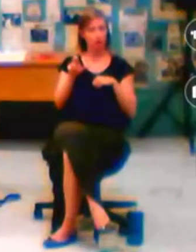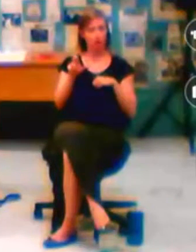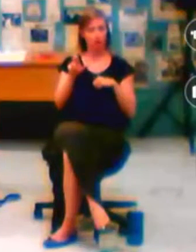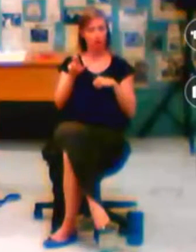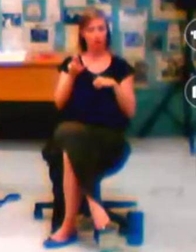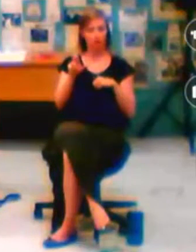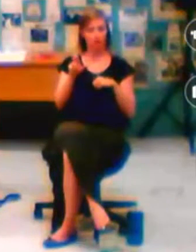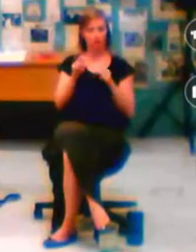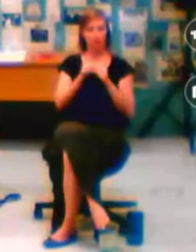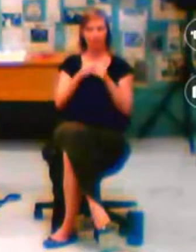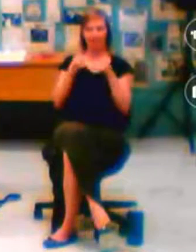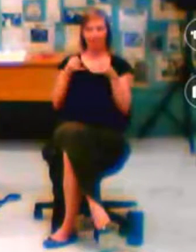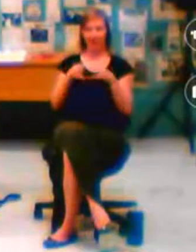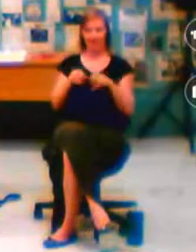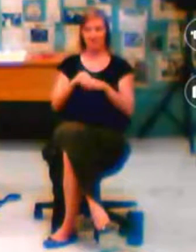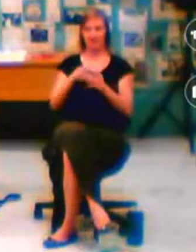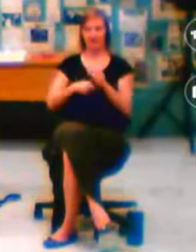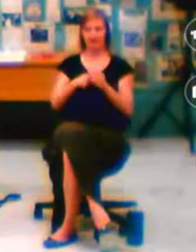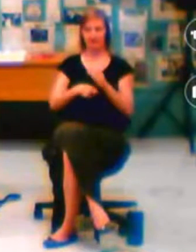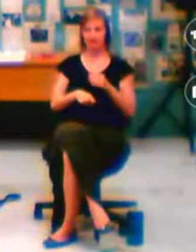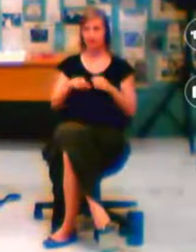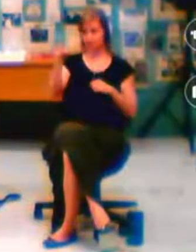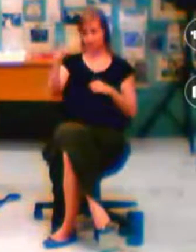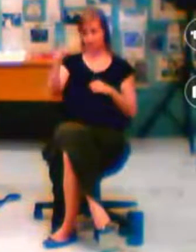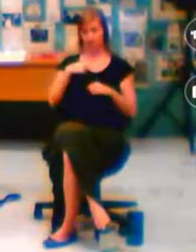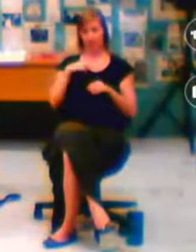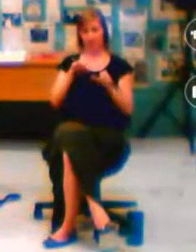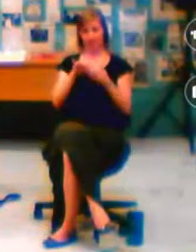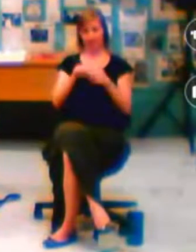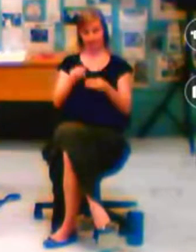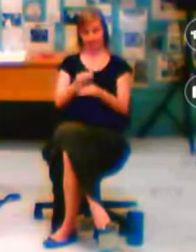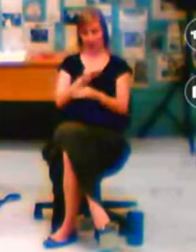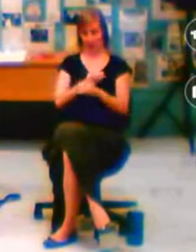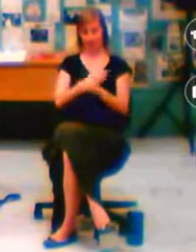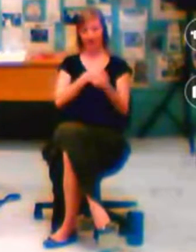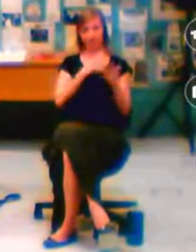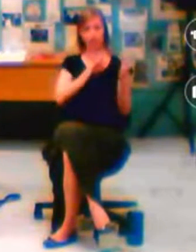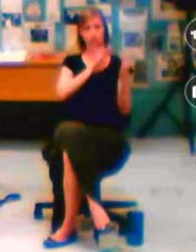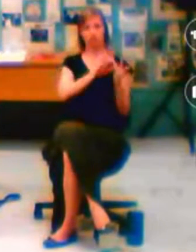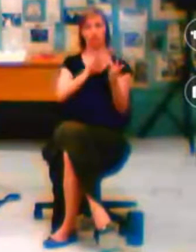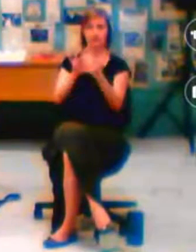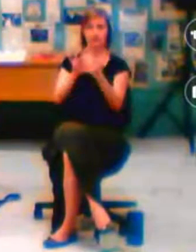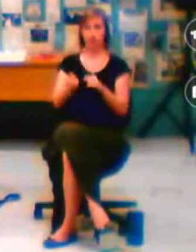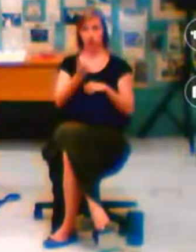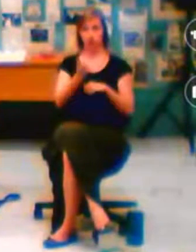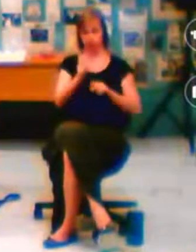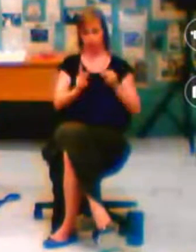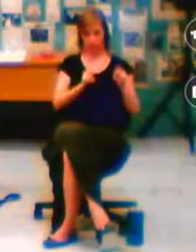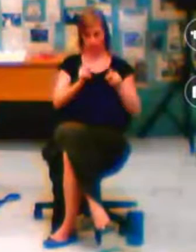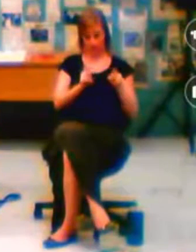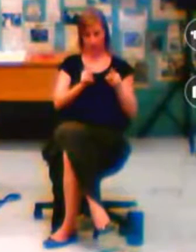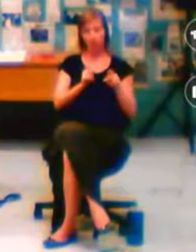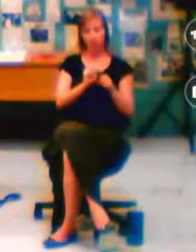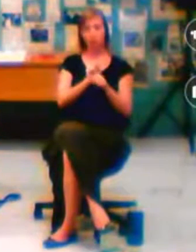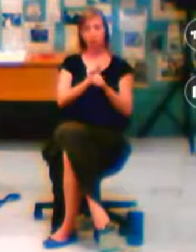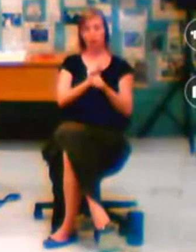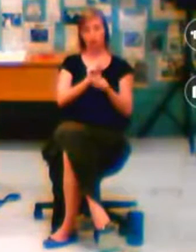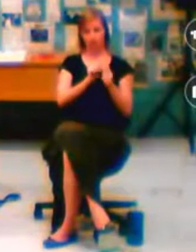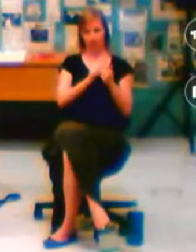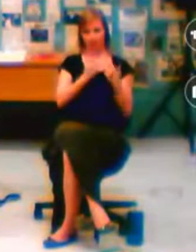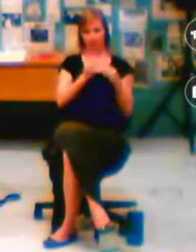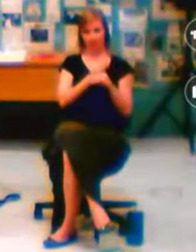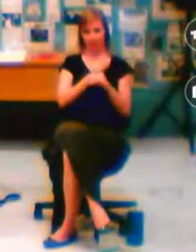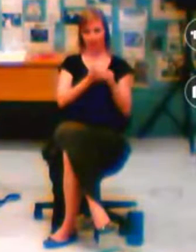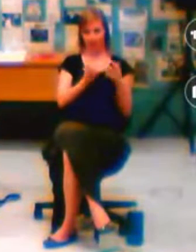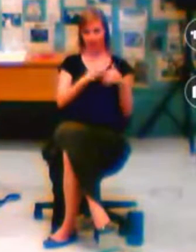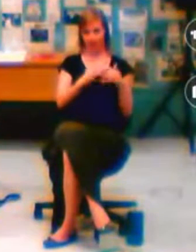website and you'll see the form here, this do the math form on the website, you can put in your numbers and it'll refer you to the